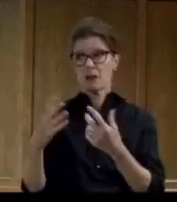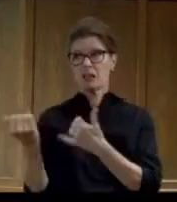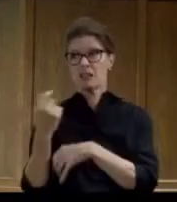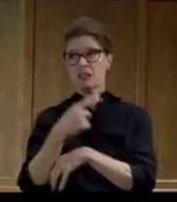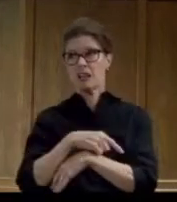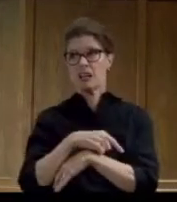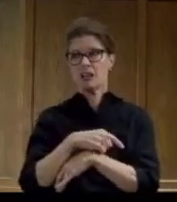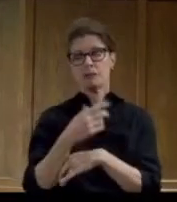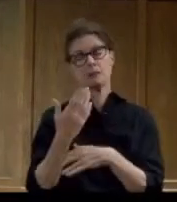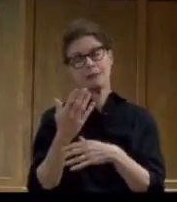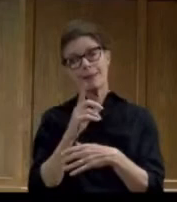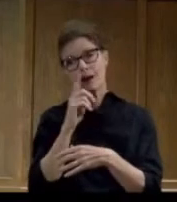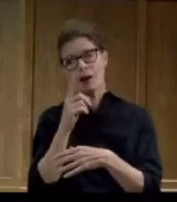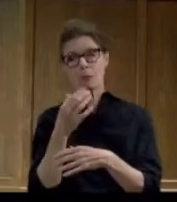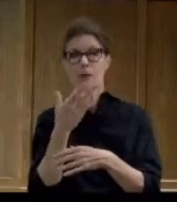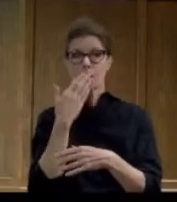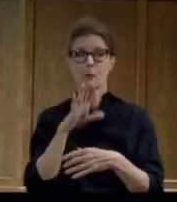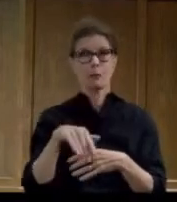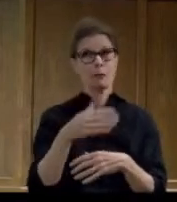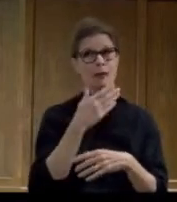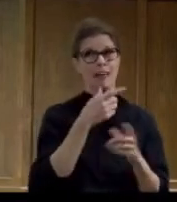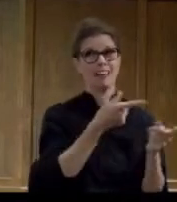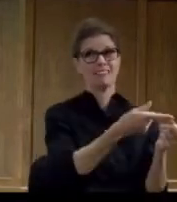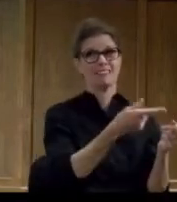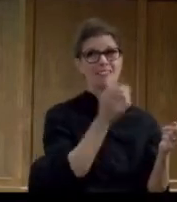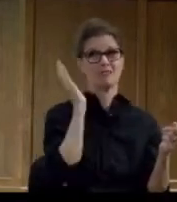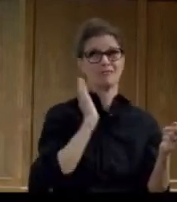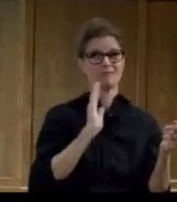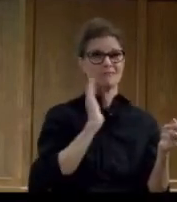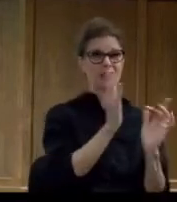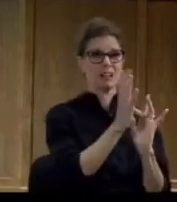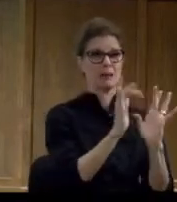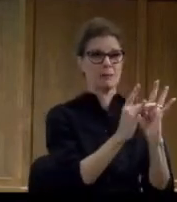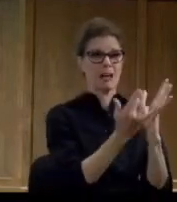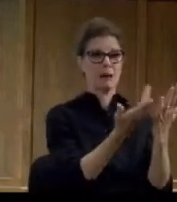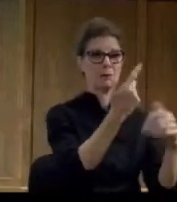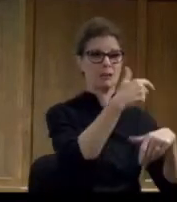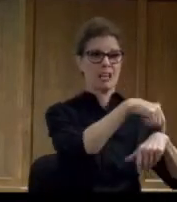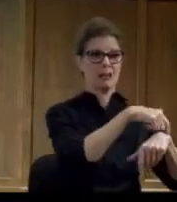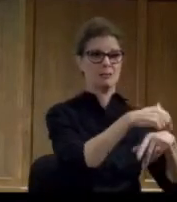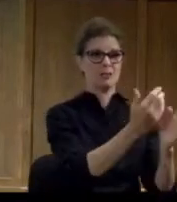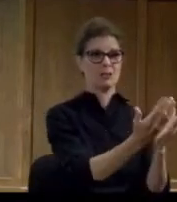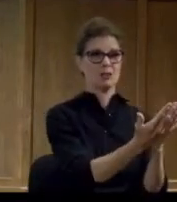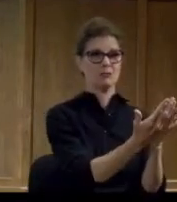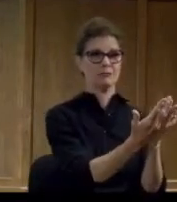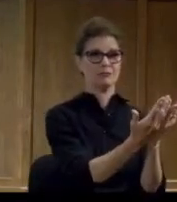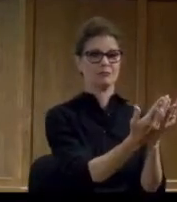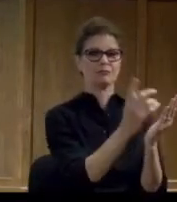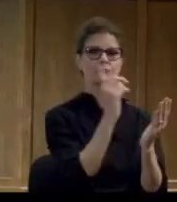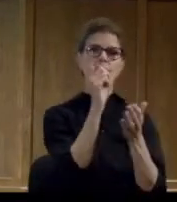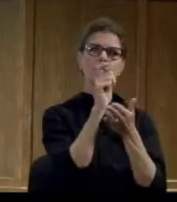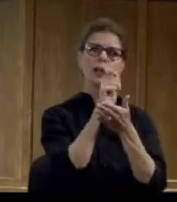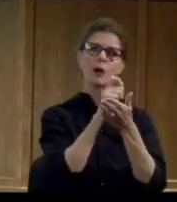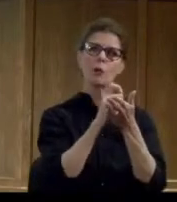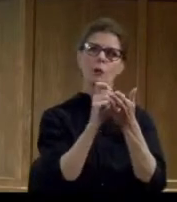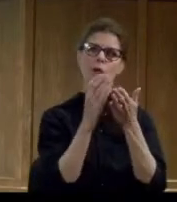some ways. Well, they were pretty bad back then as well. Now, one commentator made this point where he asked the